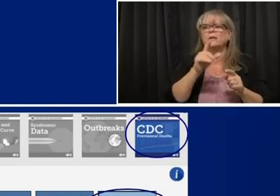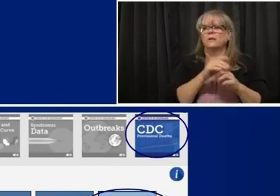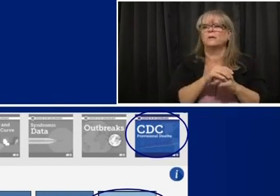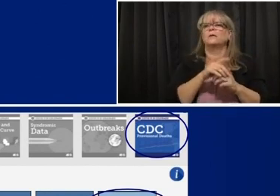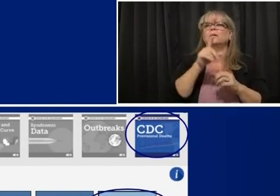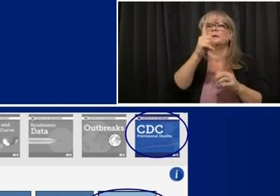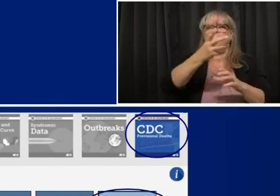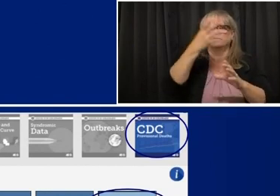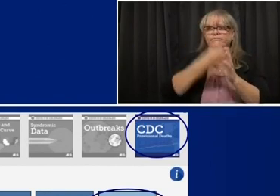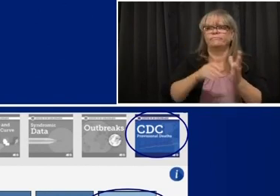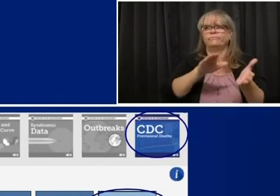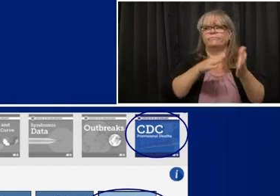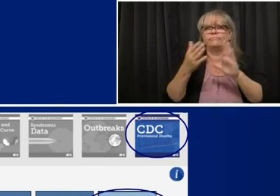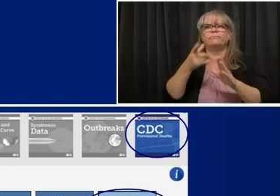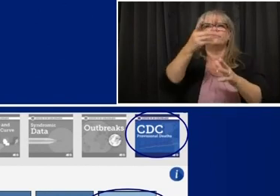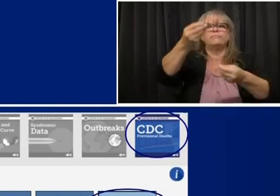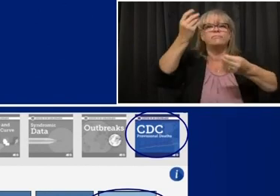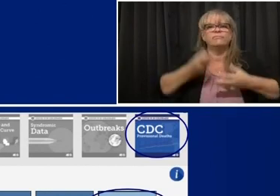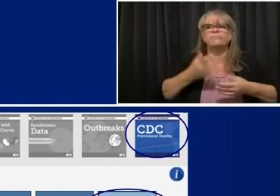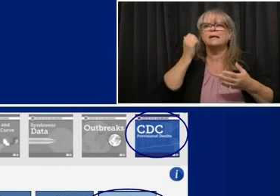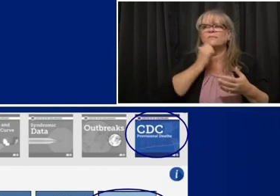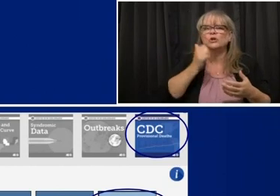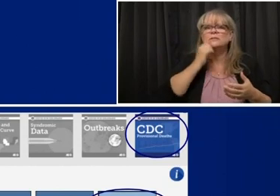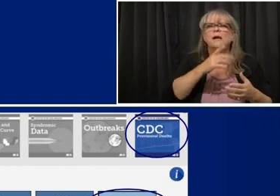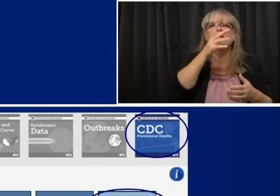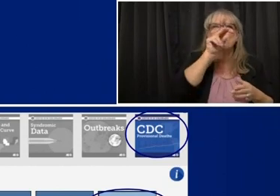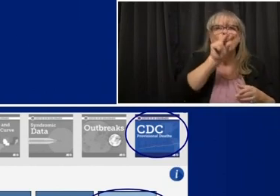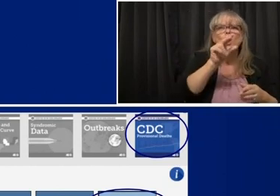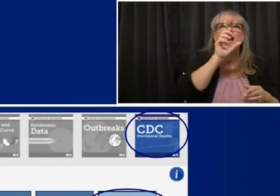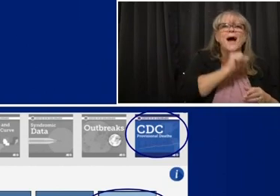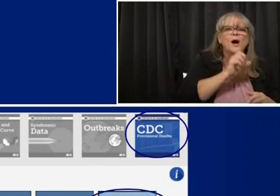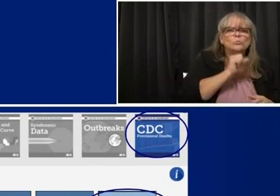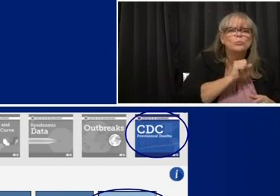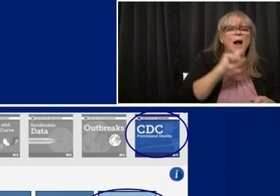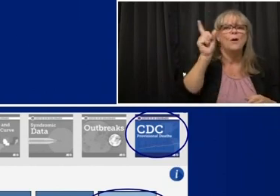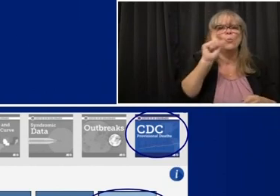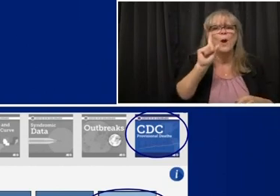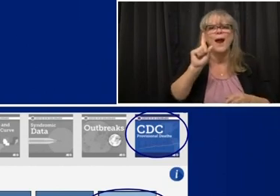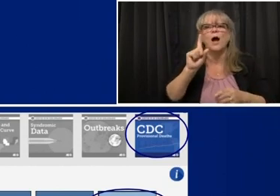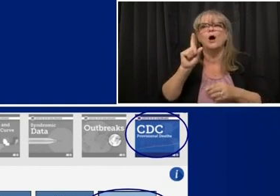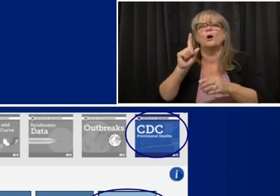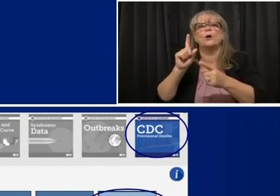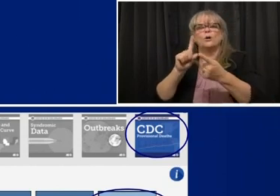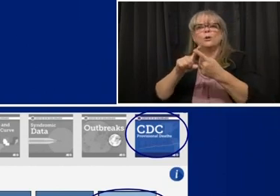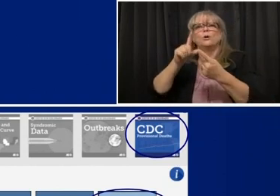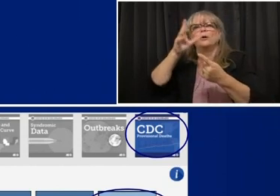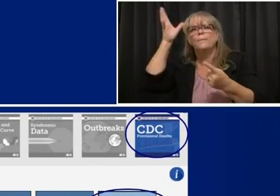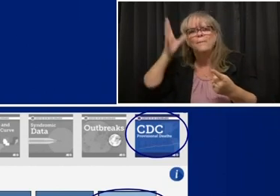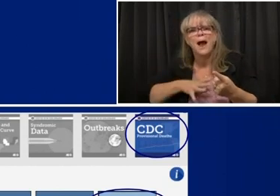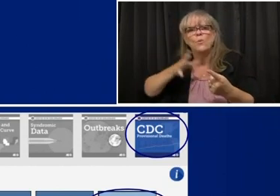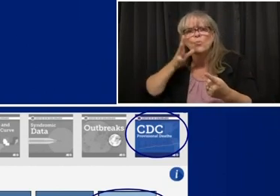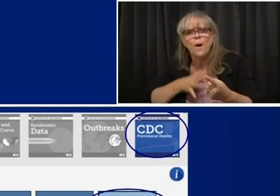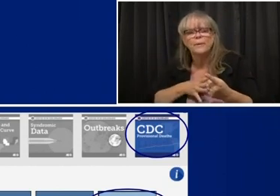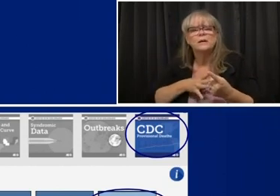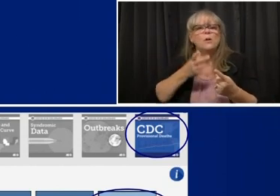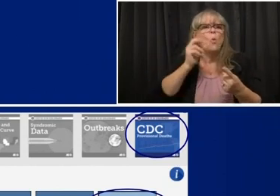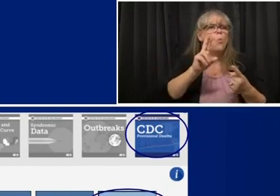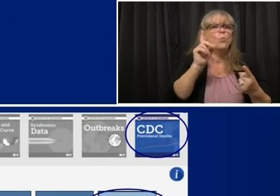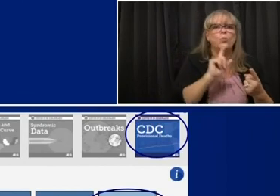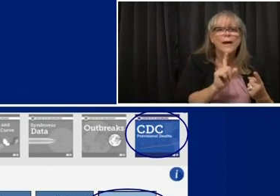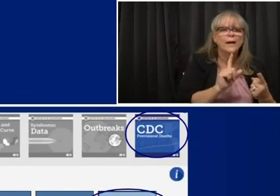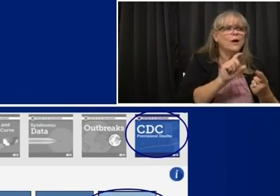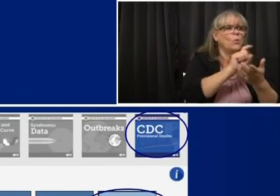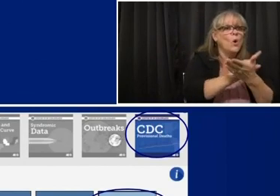age, county, race, sex, and week the death occurred. But we have also added this information about the location of where the death